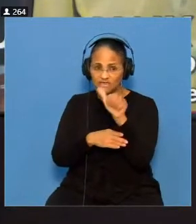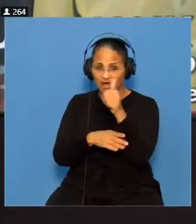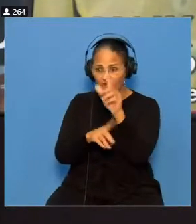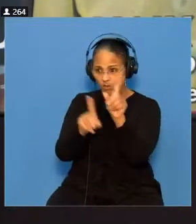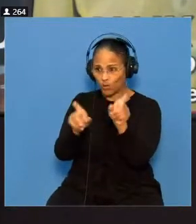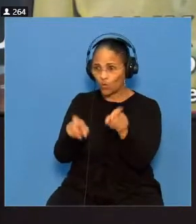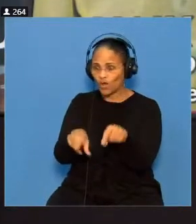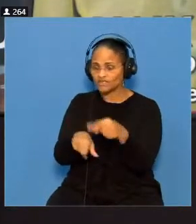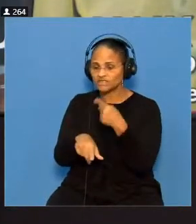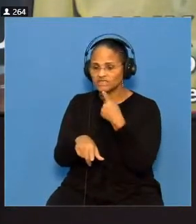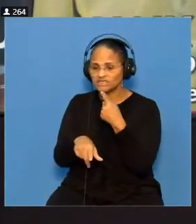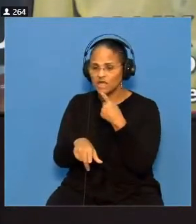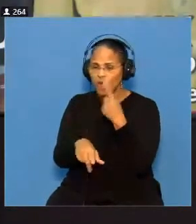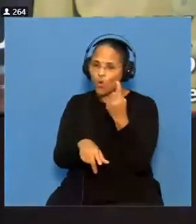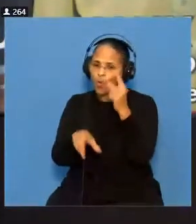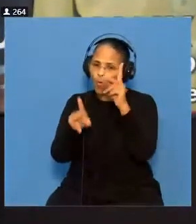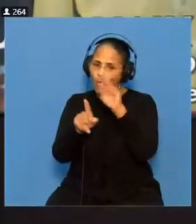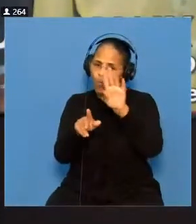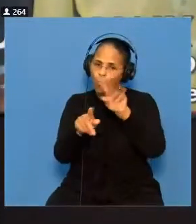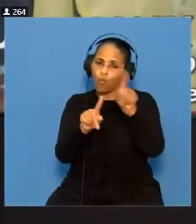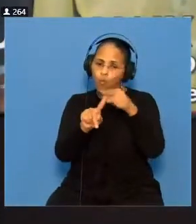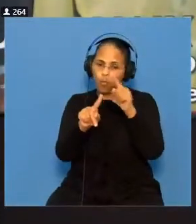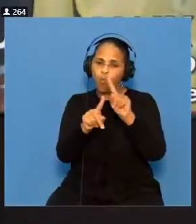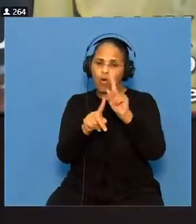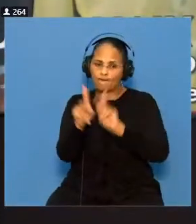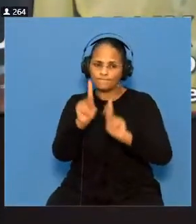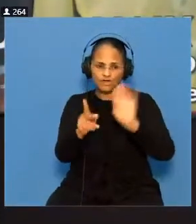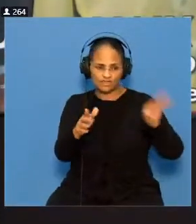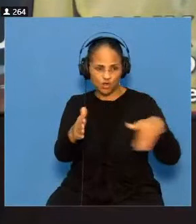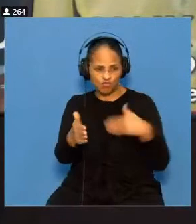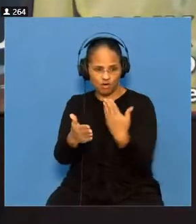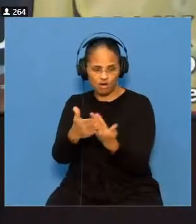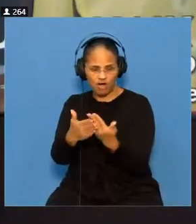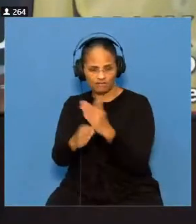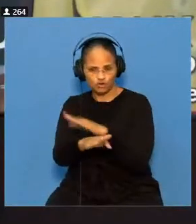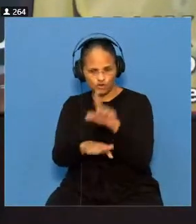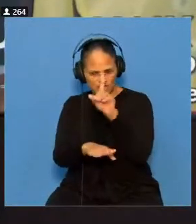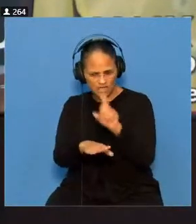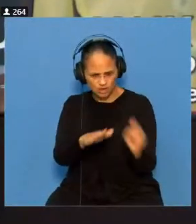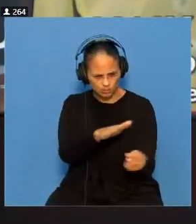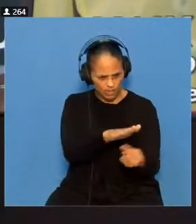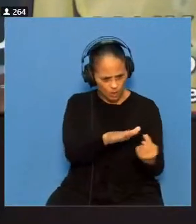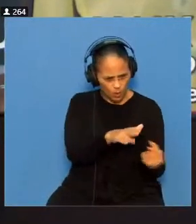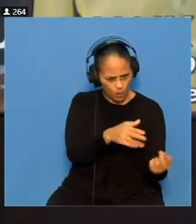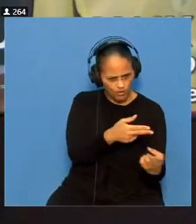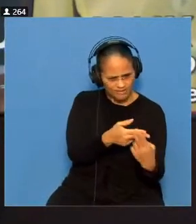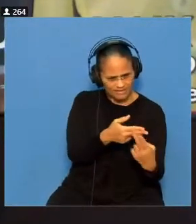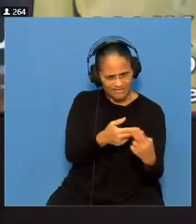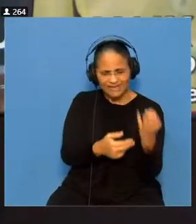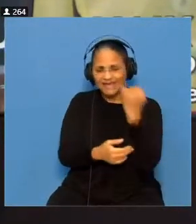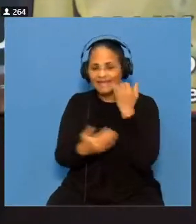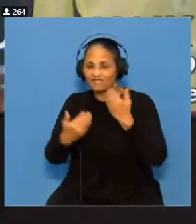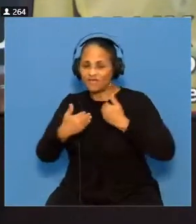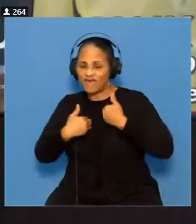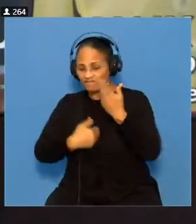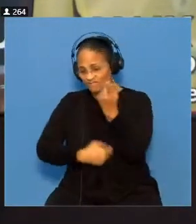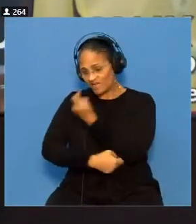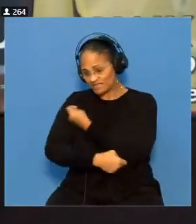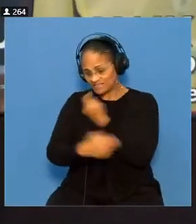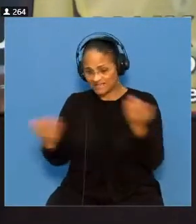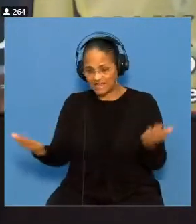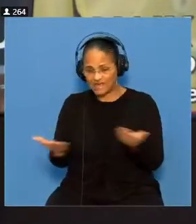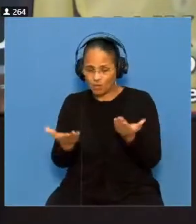is when persons arrive with a vaccination, do they need to be in quarantine? Do they, if you've got a vaccination here, what